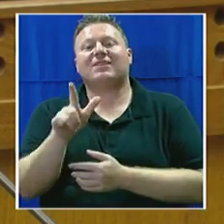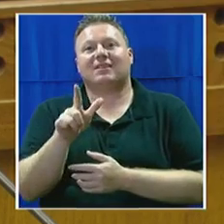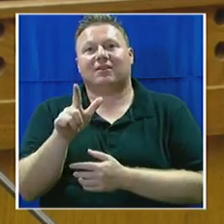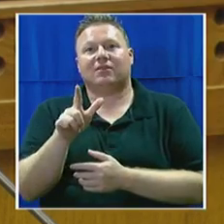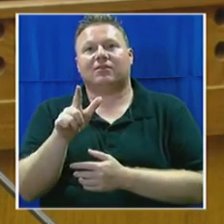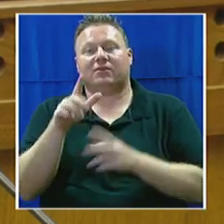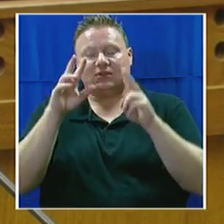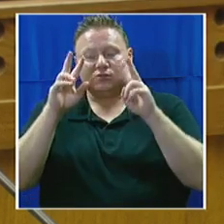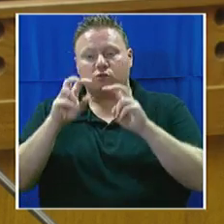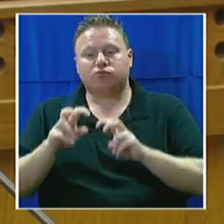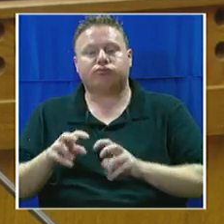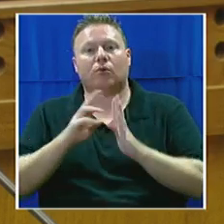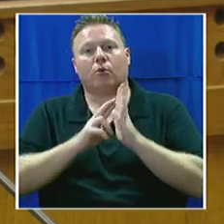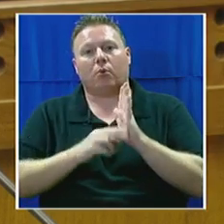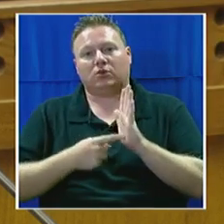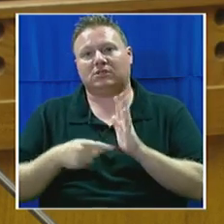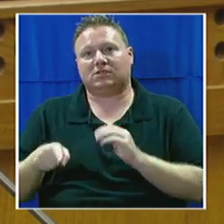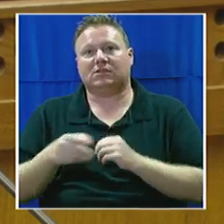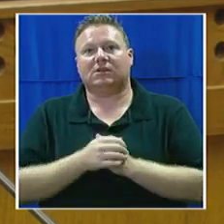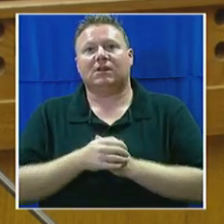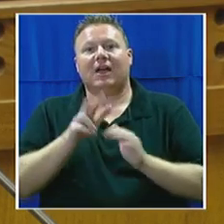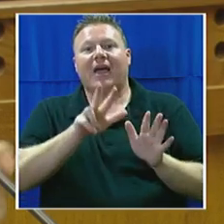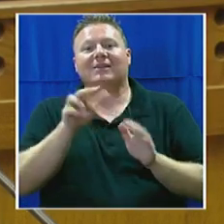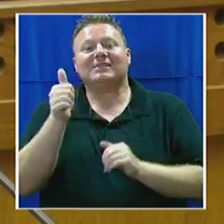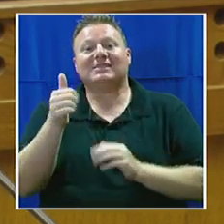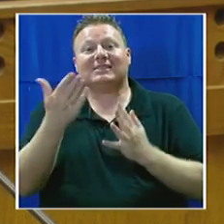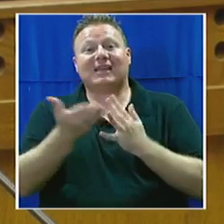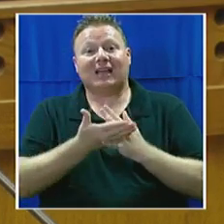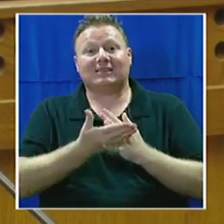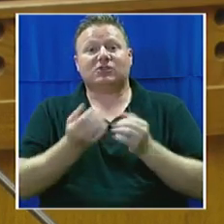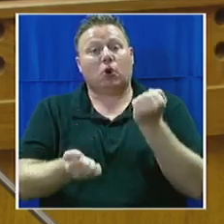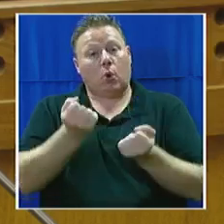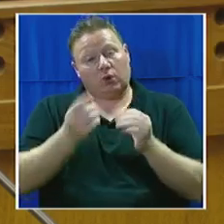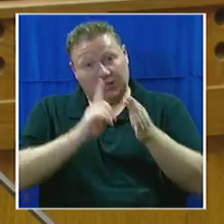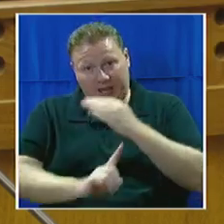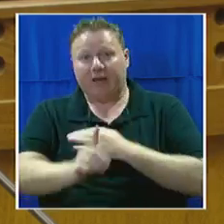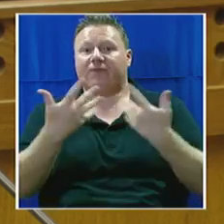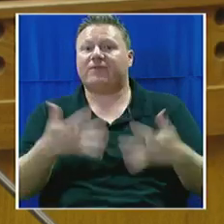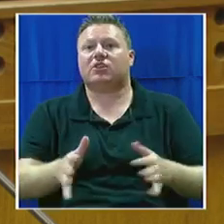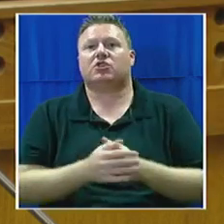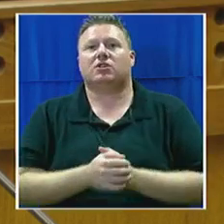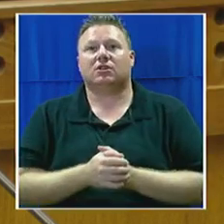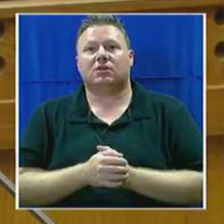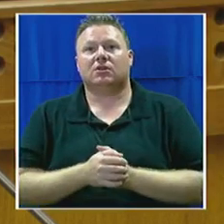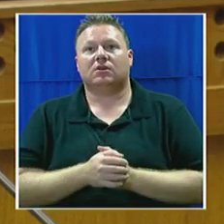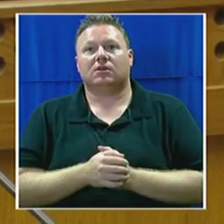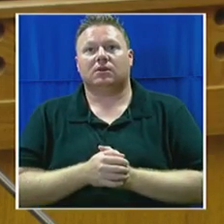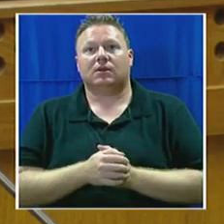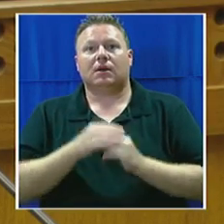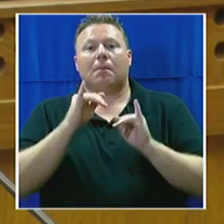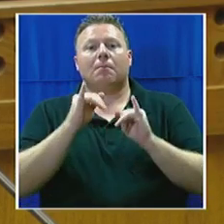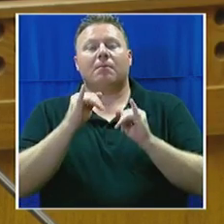forensic reports. 86 cases are already in court. Chair, poor financial